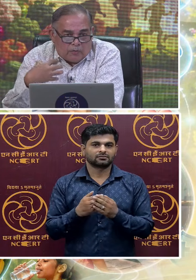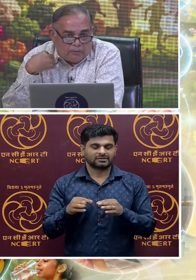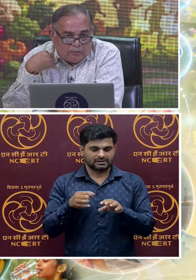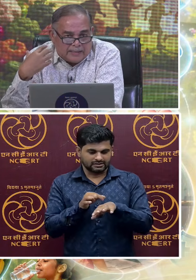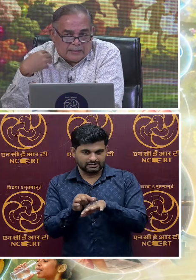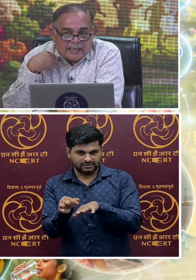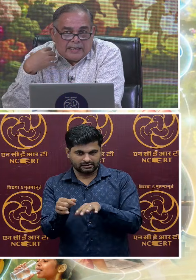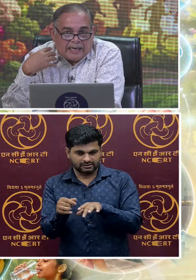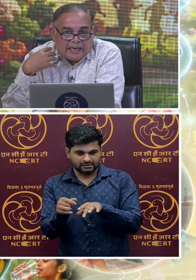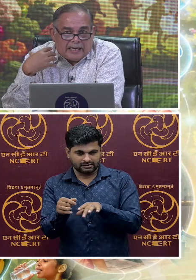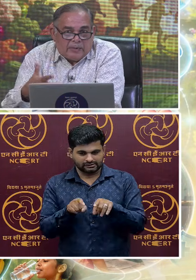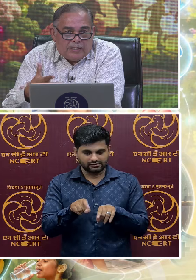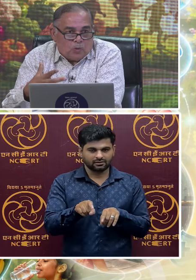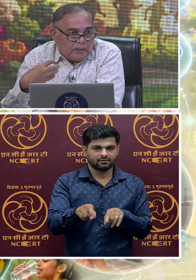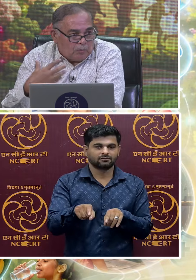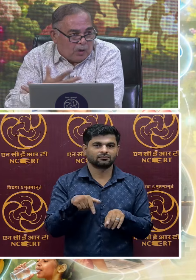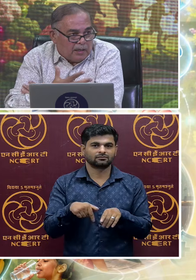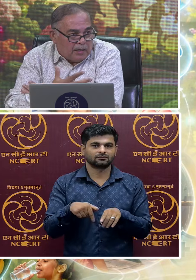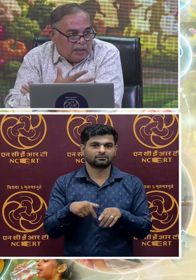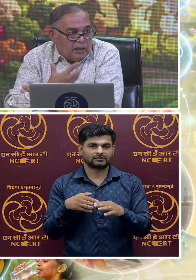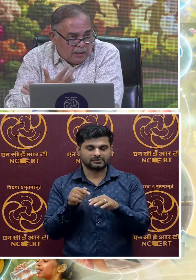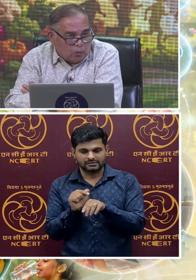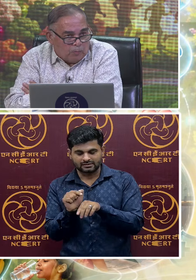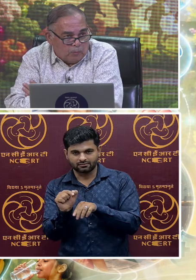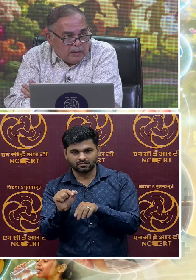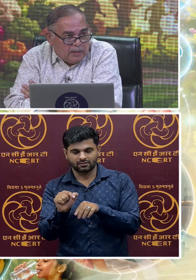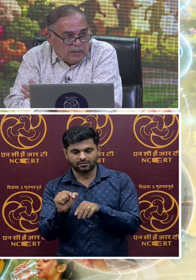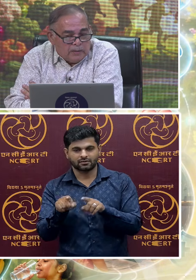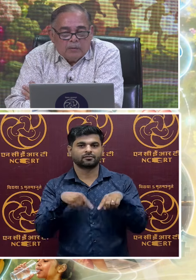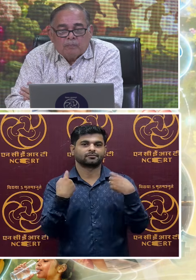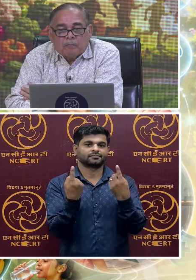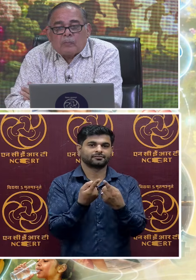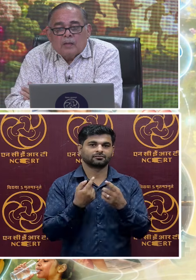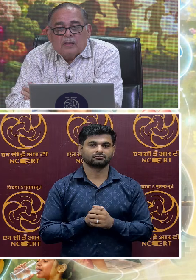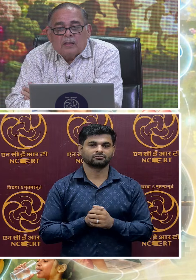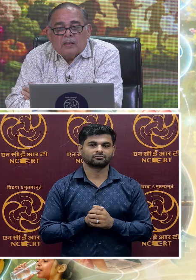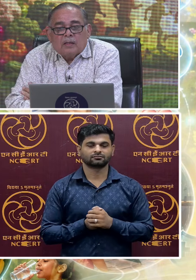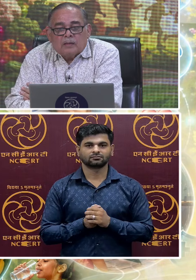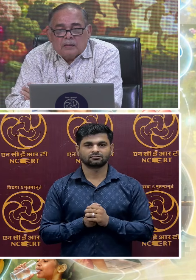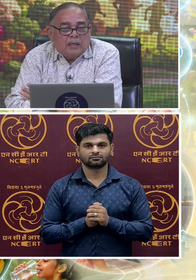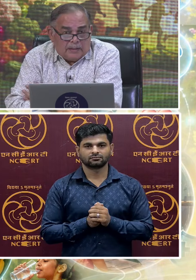or virus doesn't get trapped into a small room.